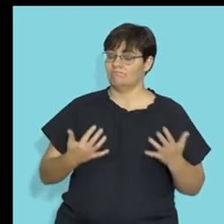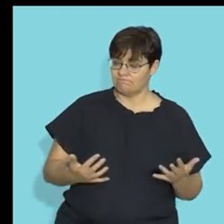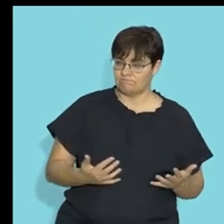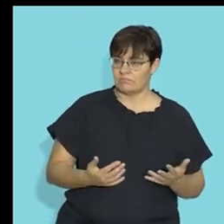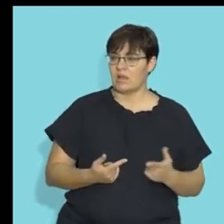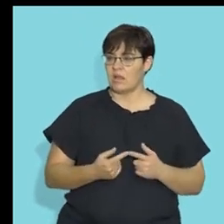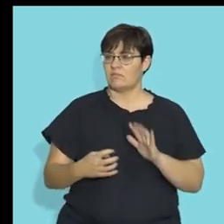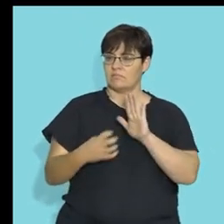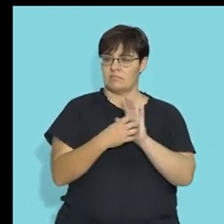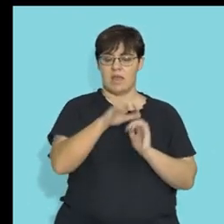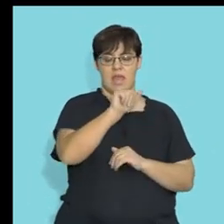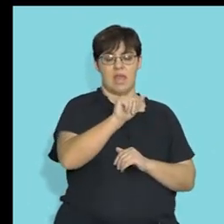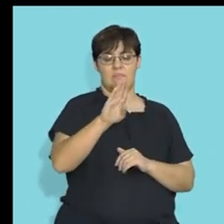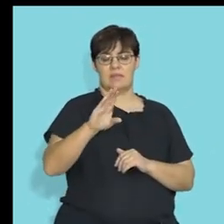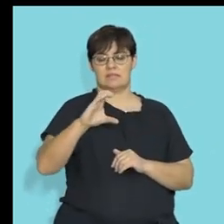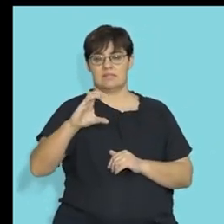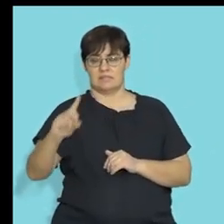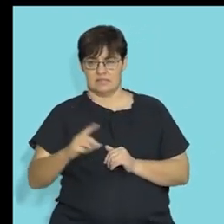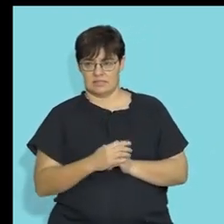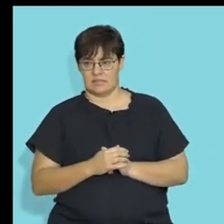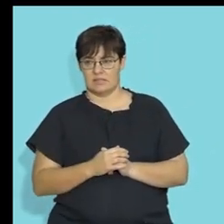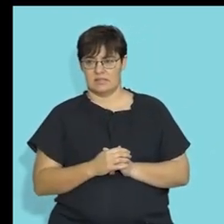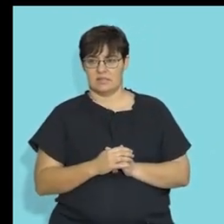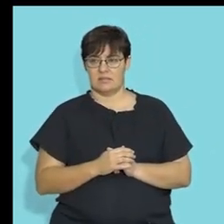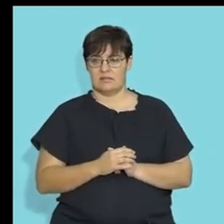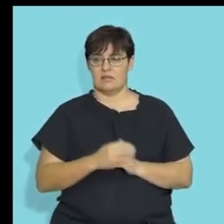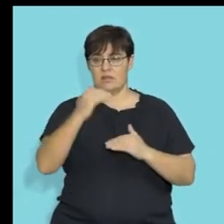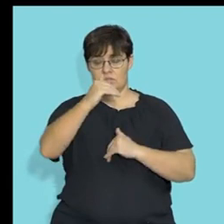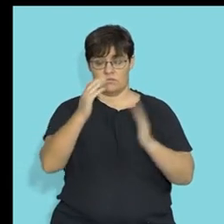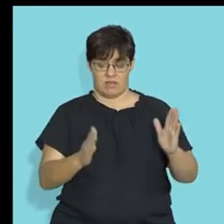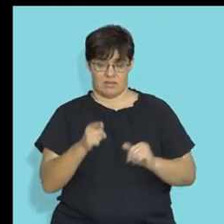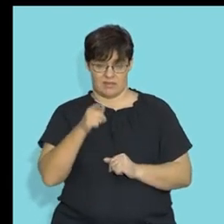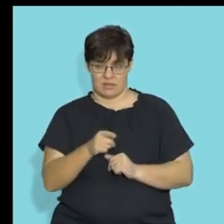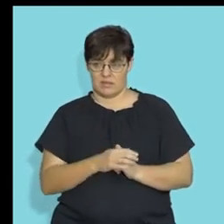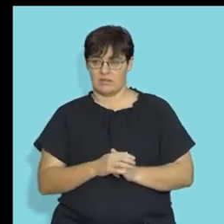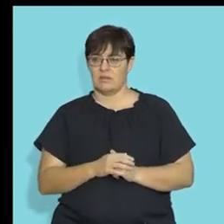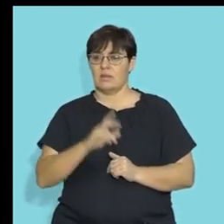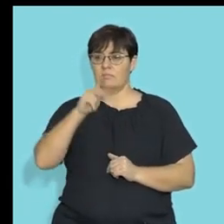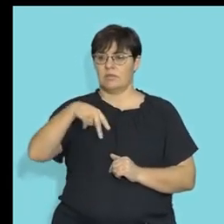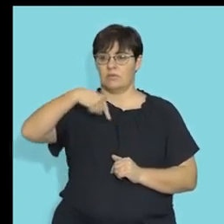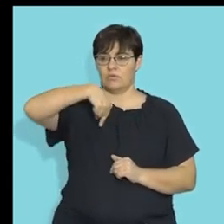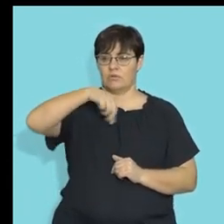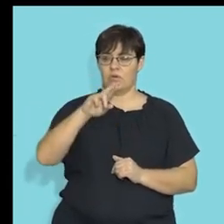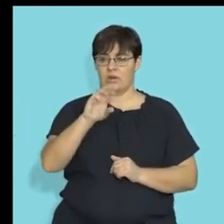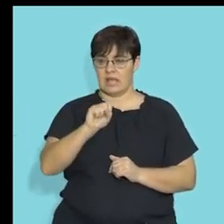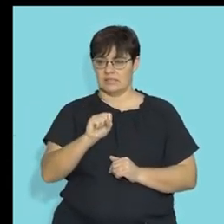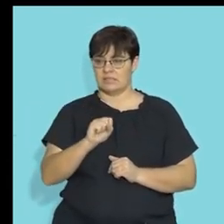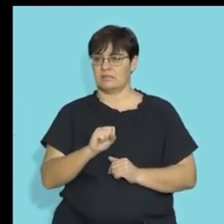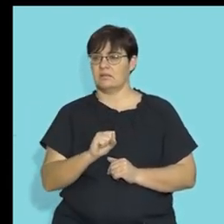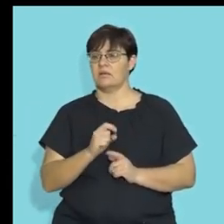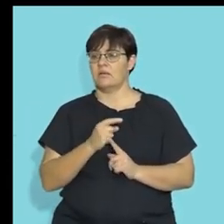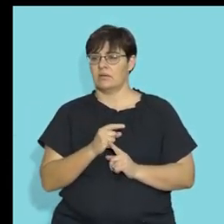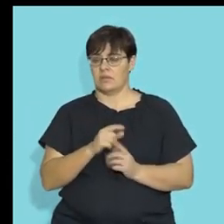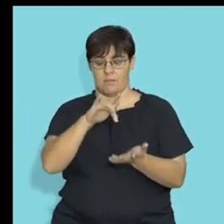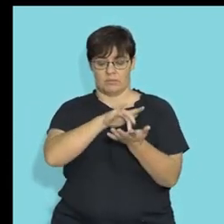So we are given the figure ABCD, which is a square. The square PQRS is formed